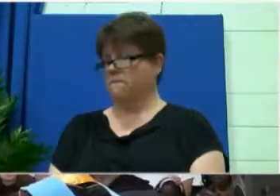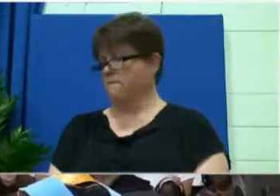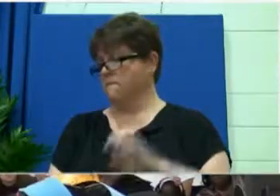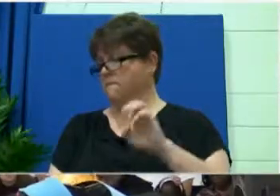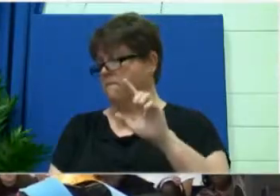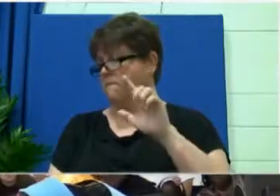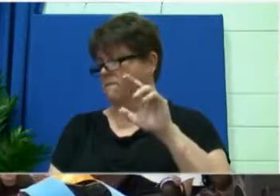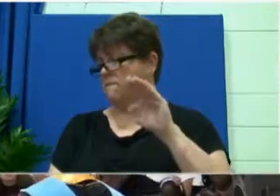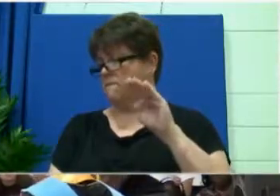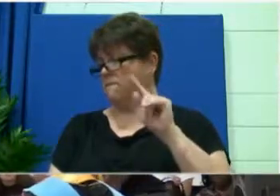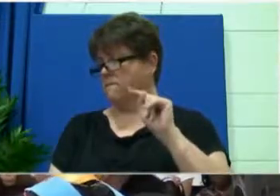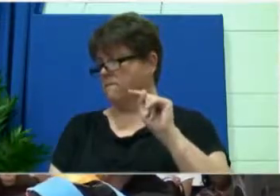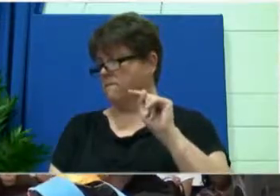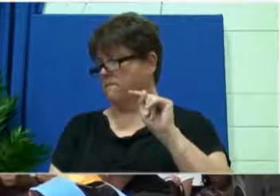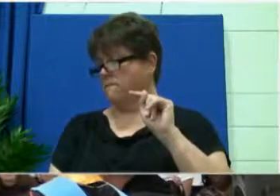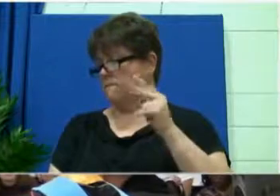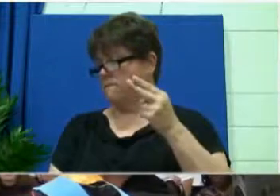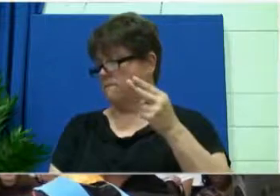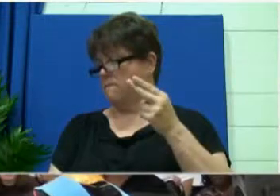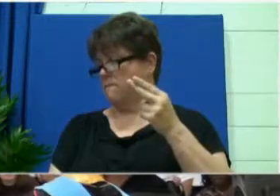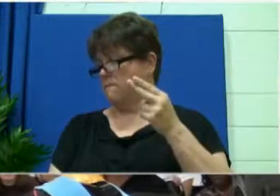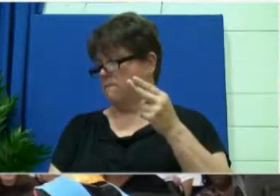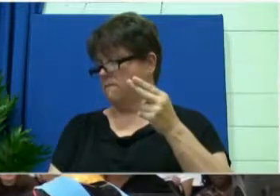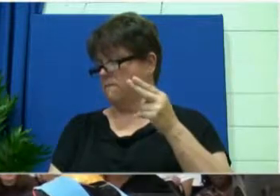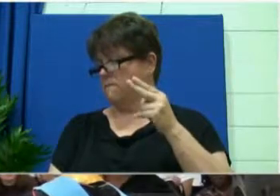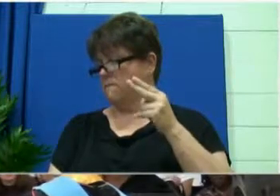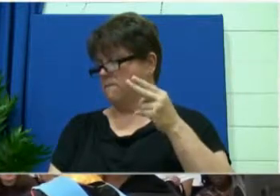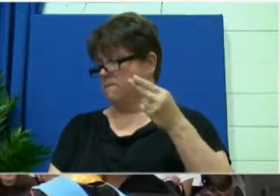Elizabeth Hjort, Associate in Arts.